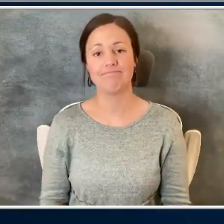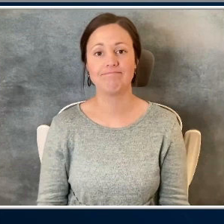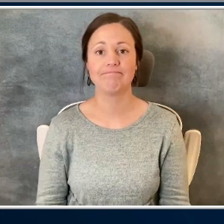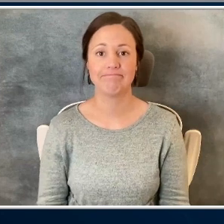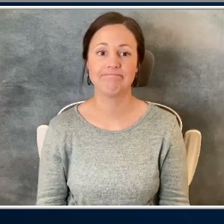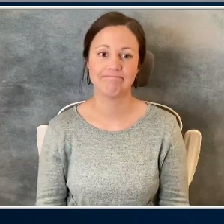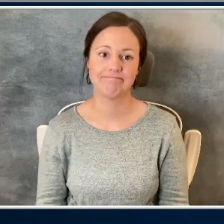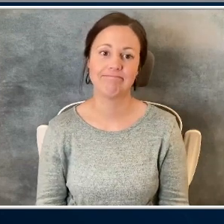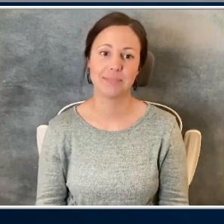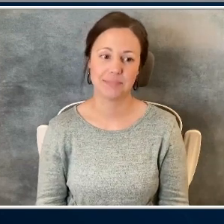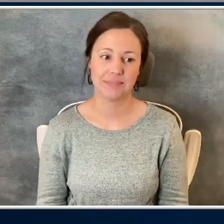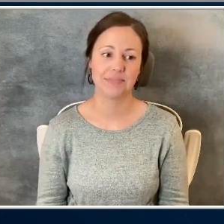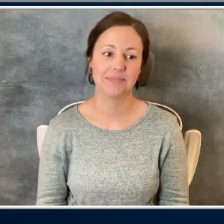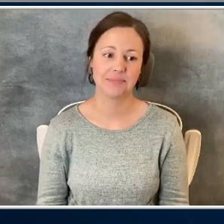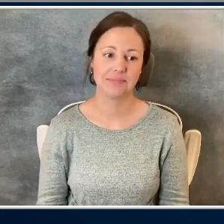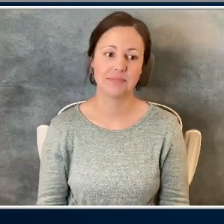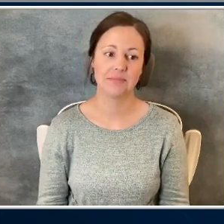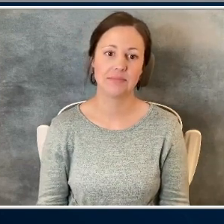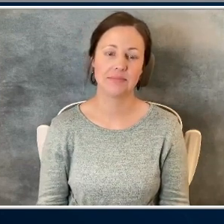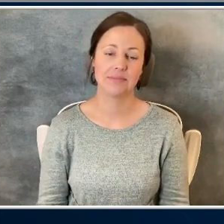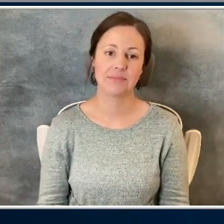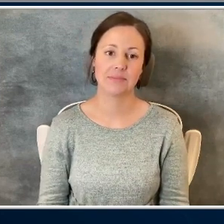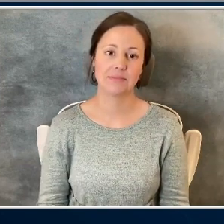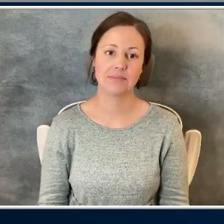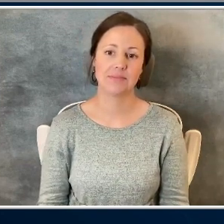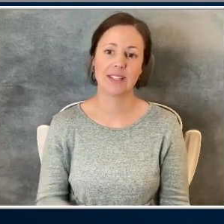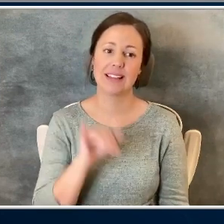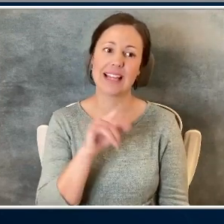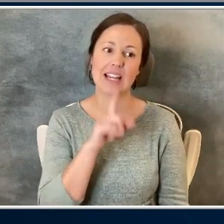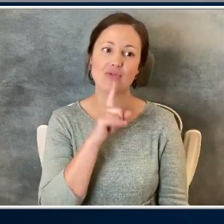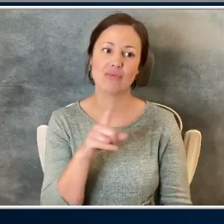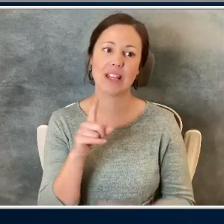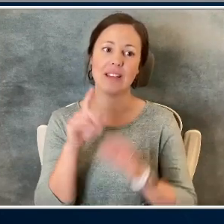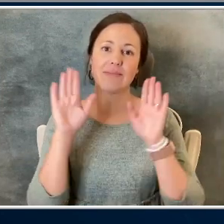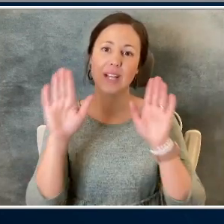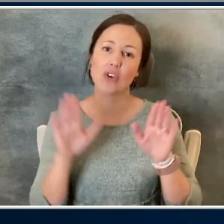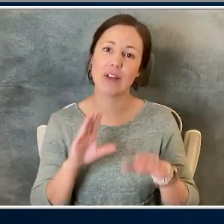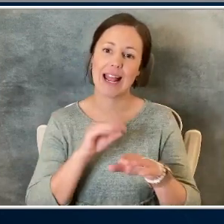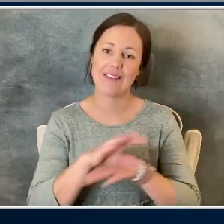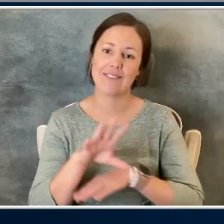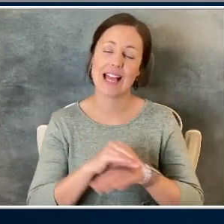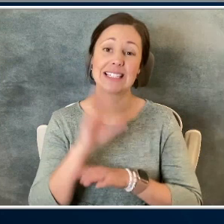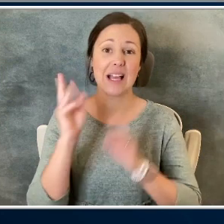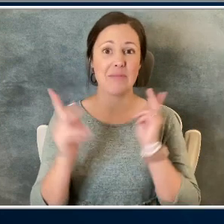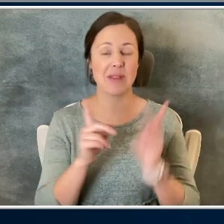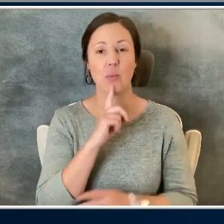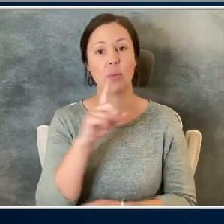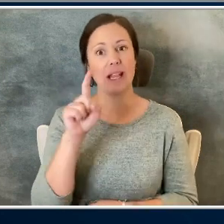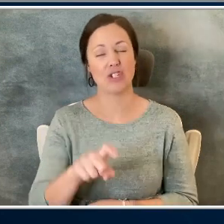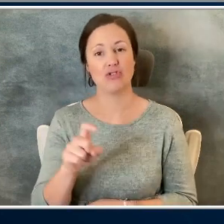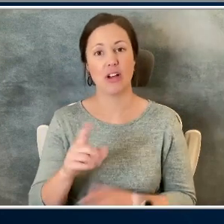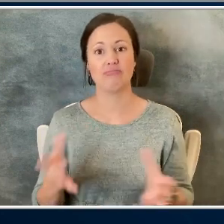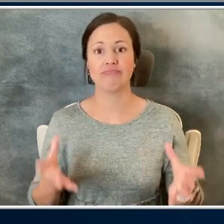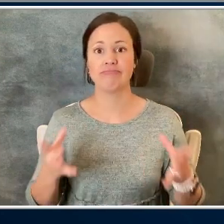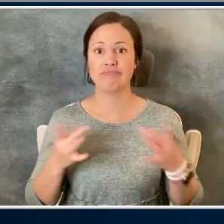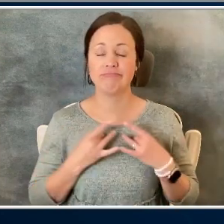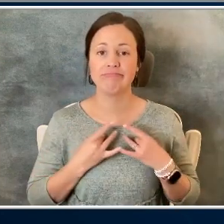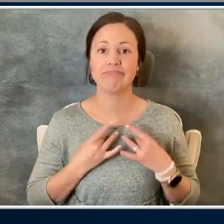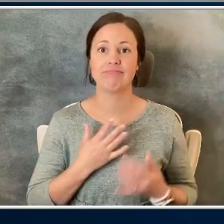Yeah, that is really, I think, great advice, and people should warm that and take that to their heart.